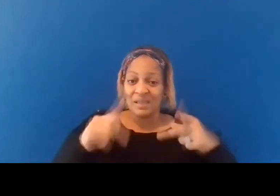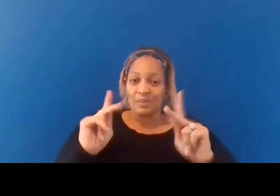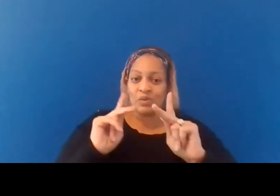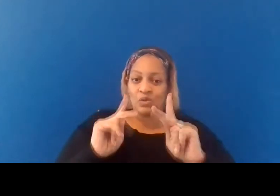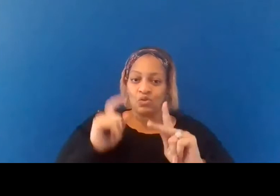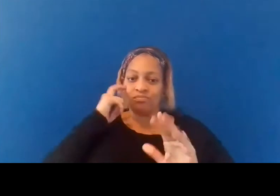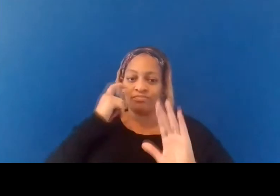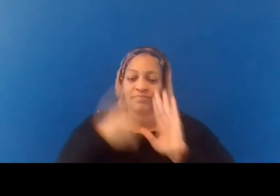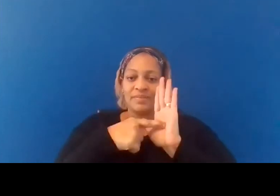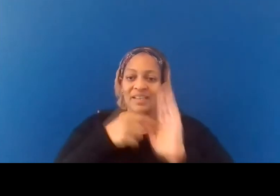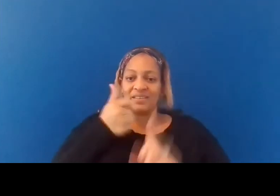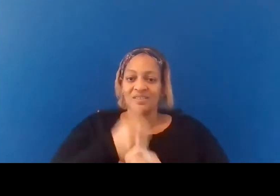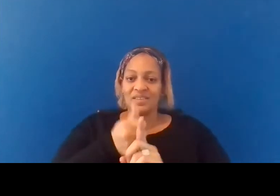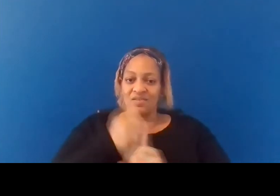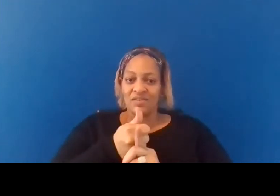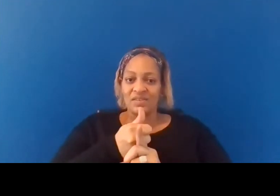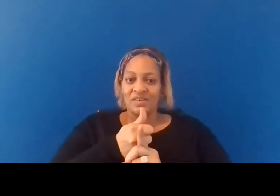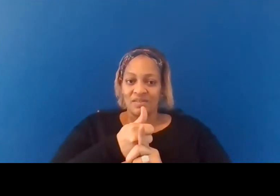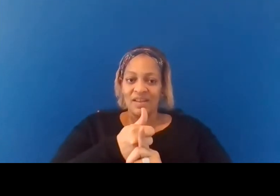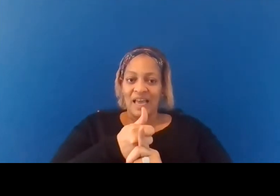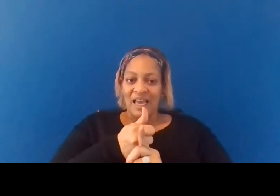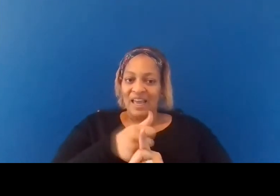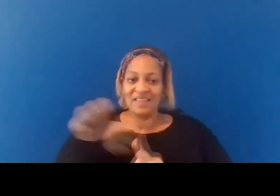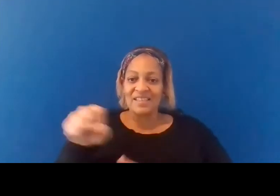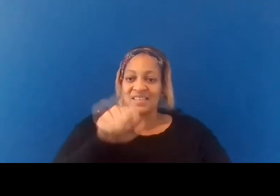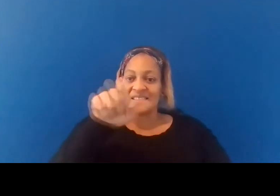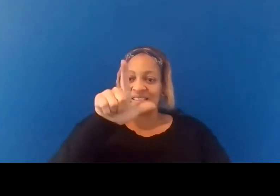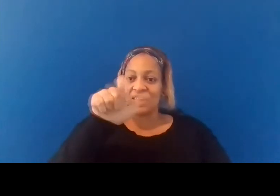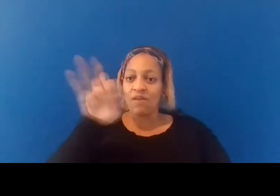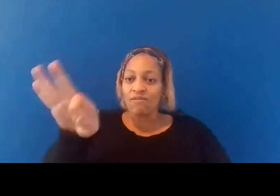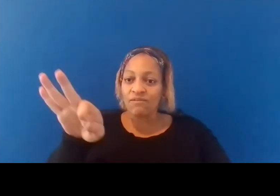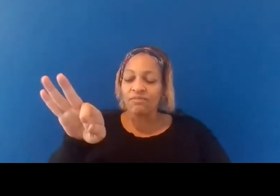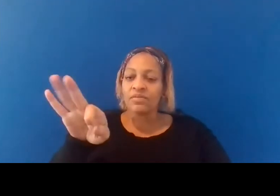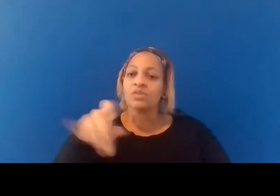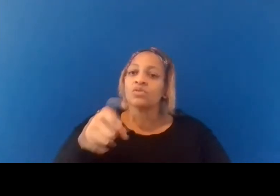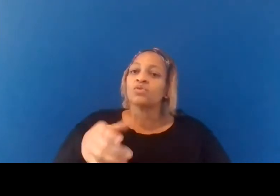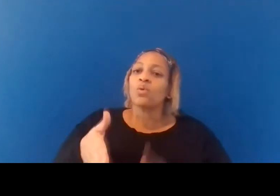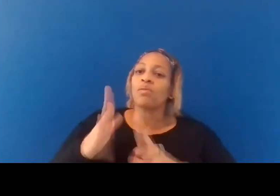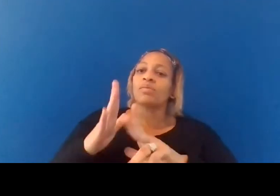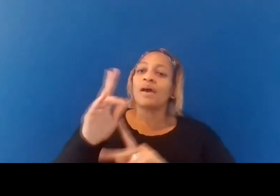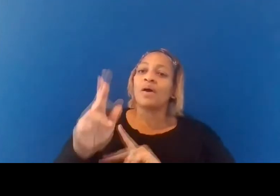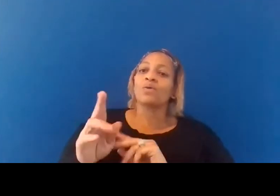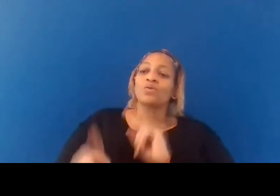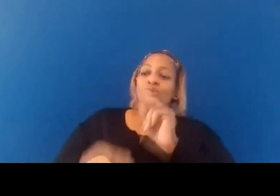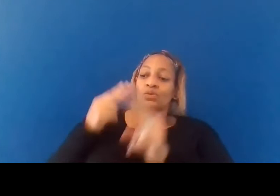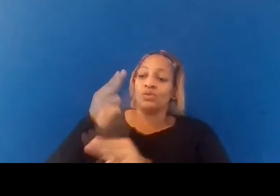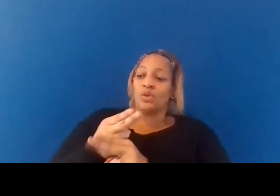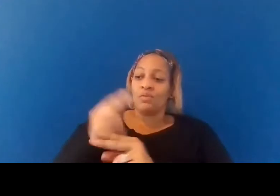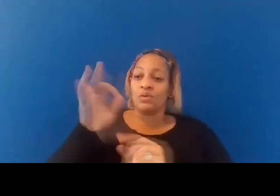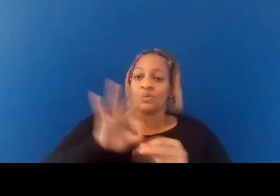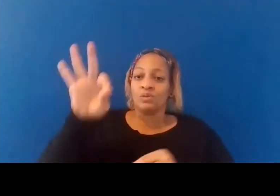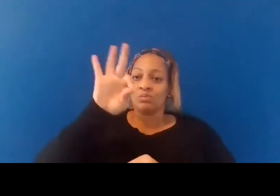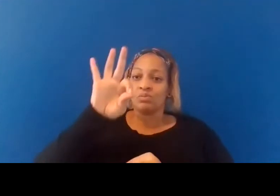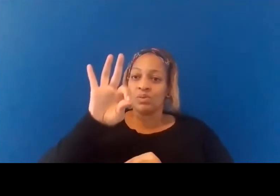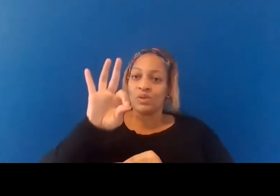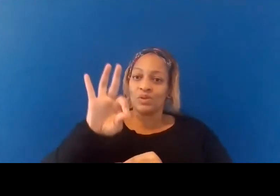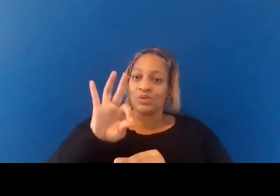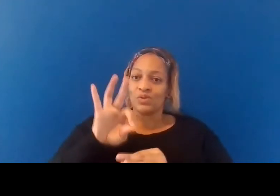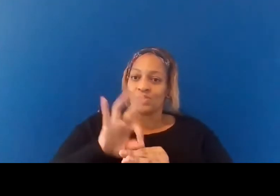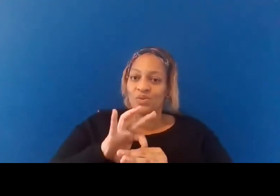self as self, and to allow the universal spirit to emerge. It's already